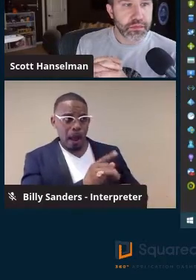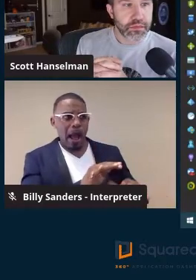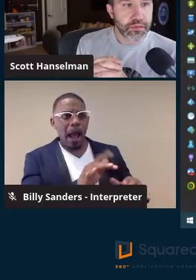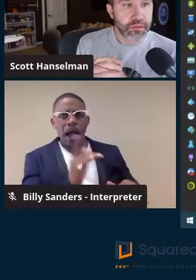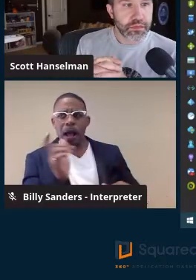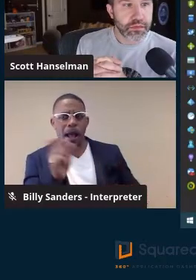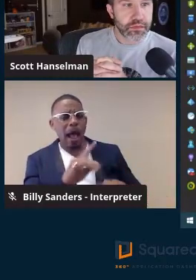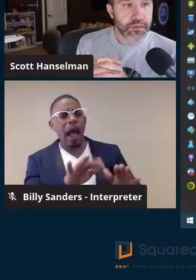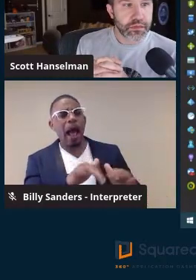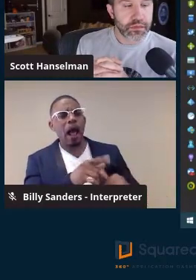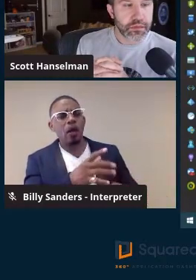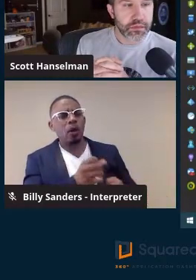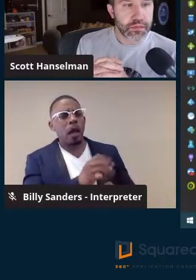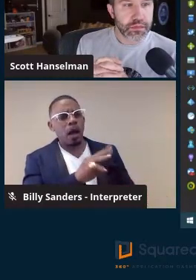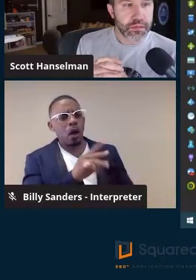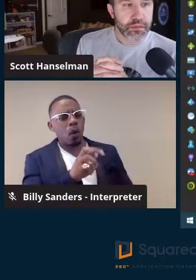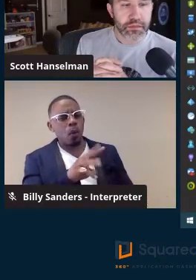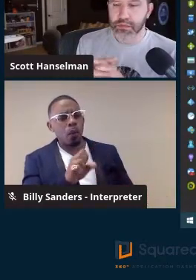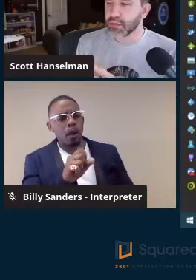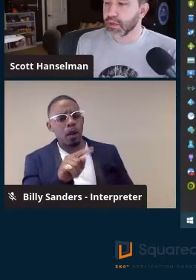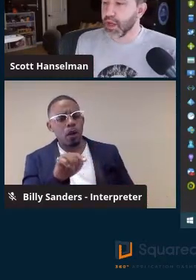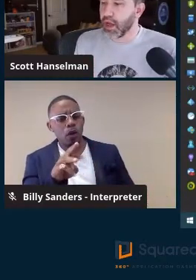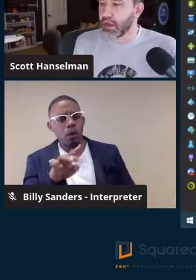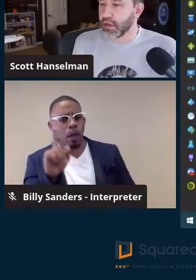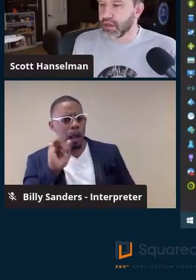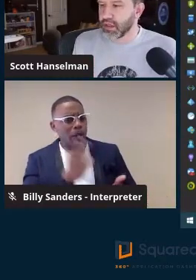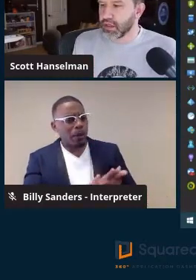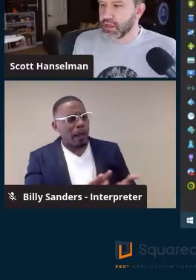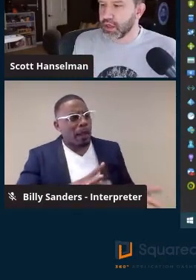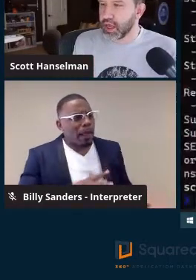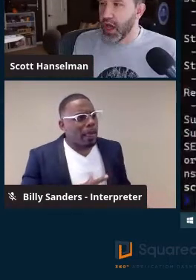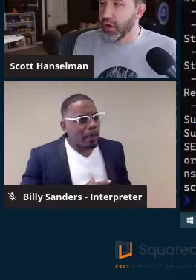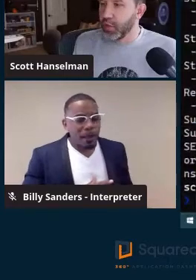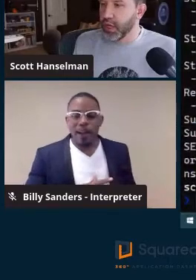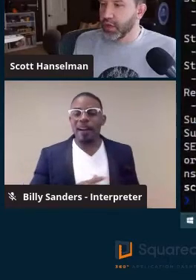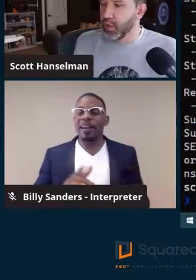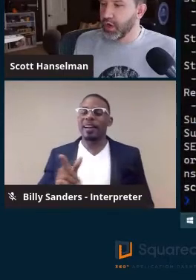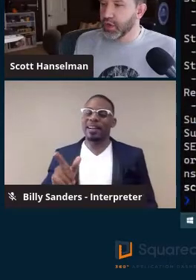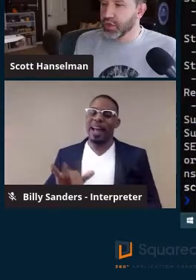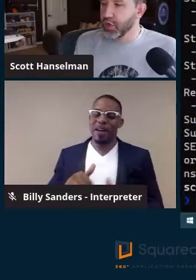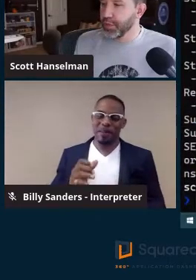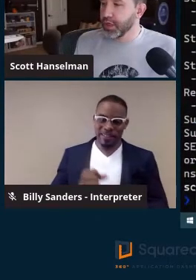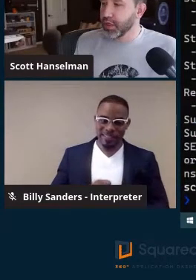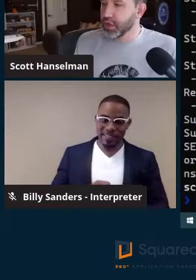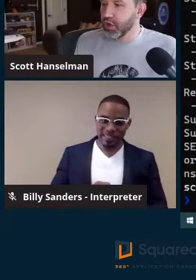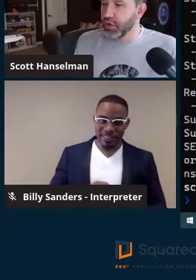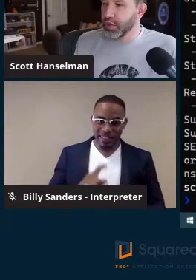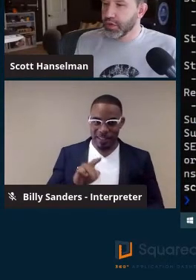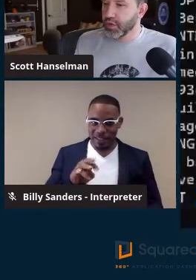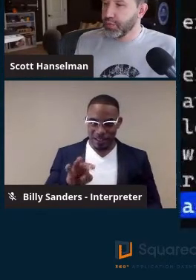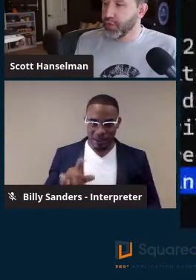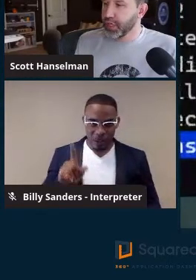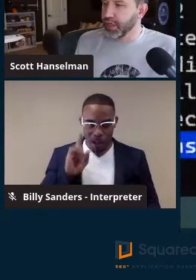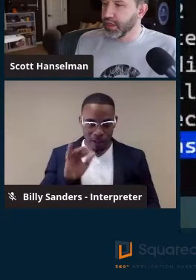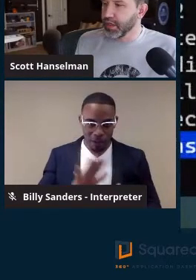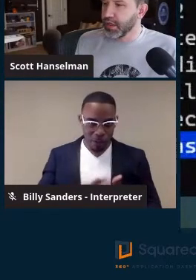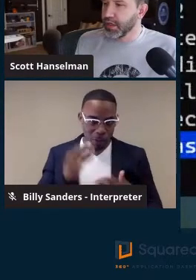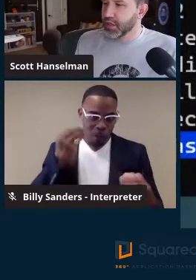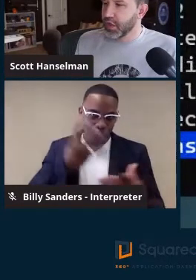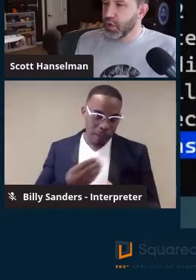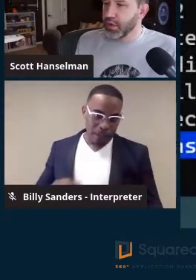got Windows Terminal look so nice? How did we get the terminal look so